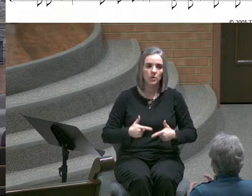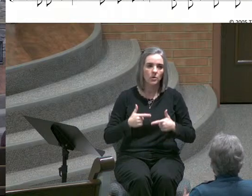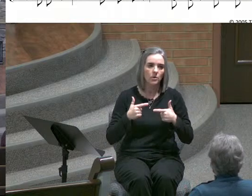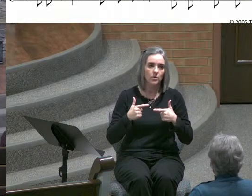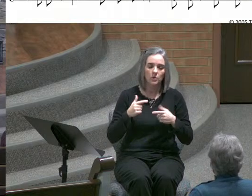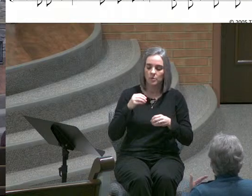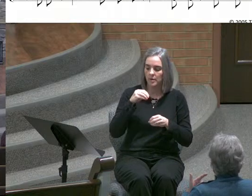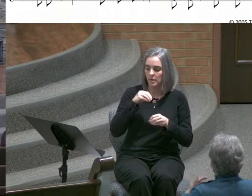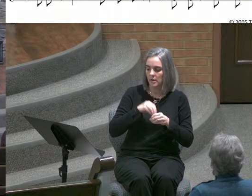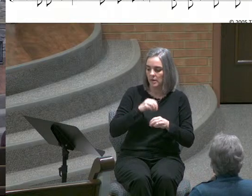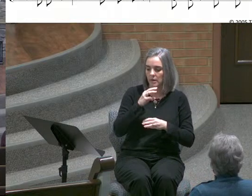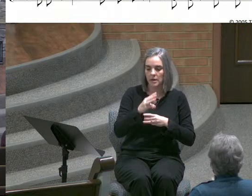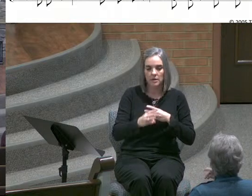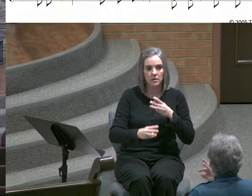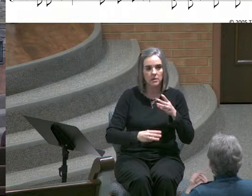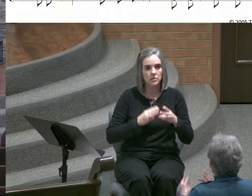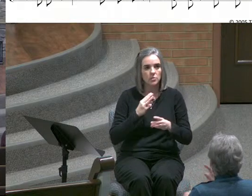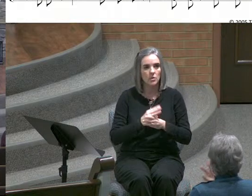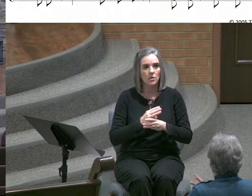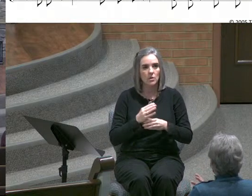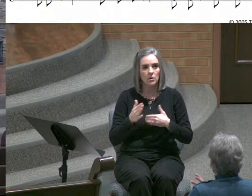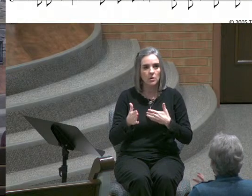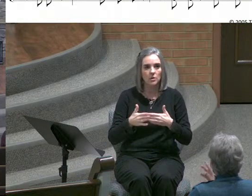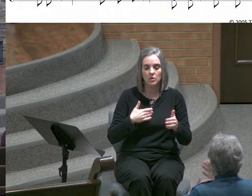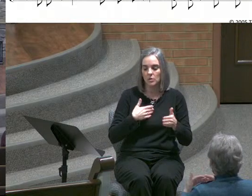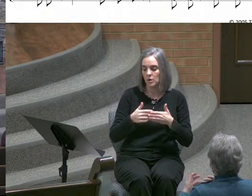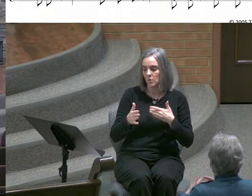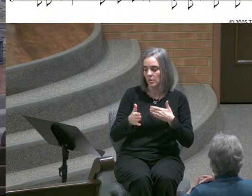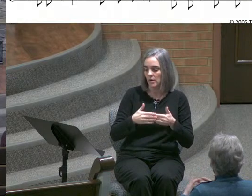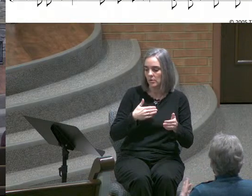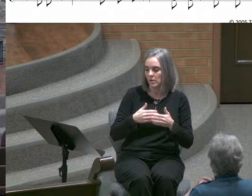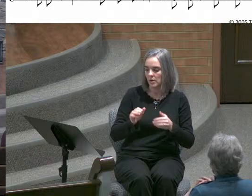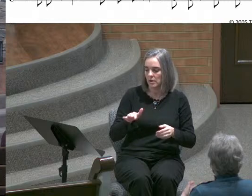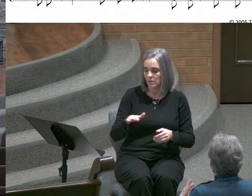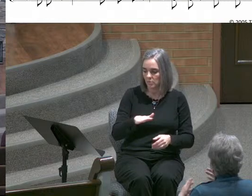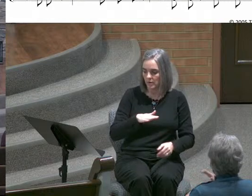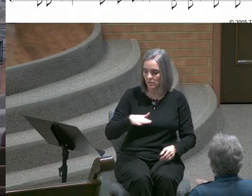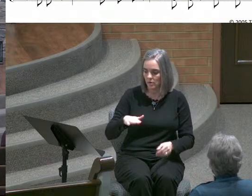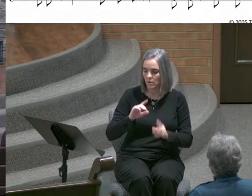help us cope in this world.